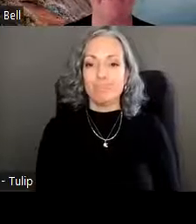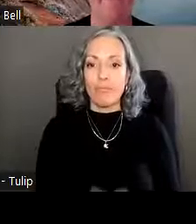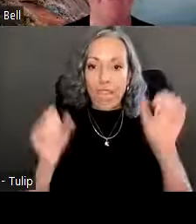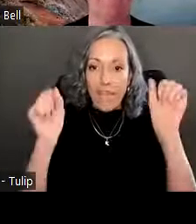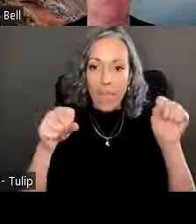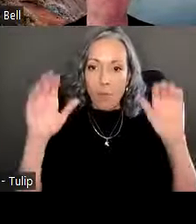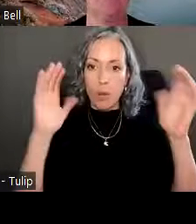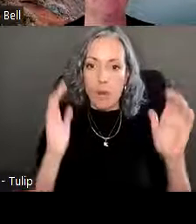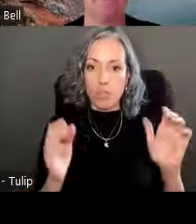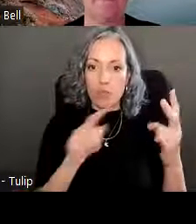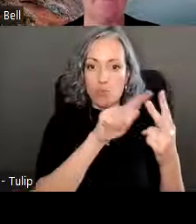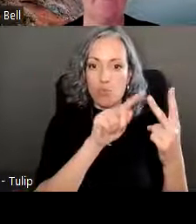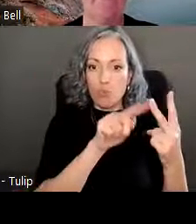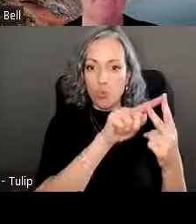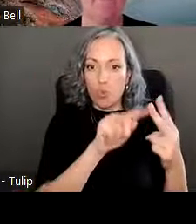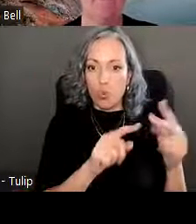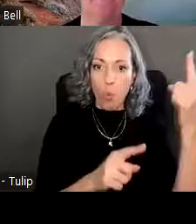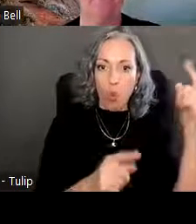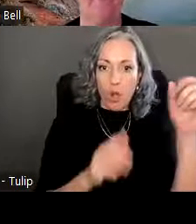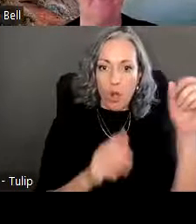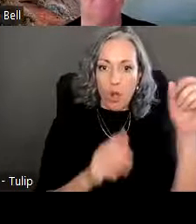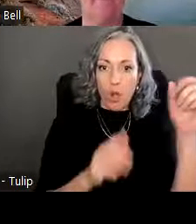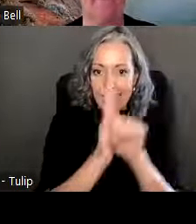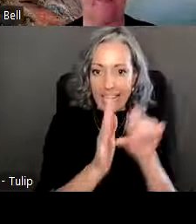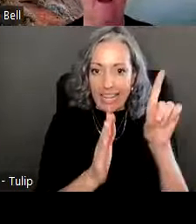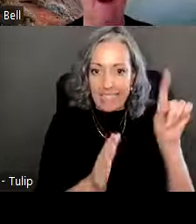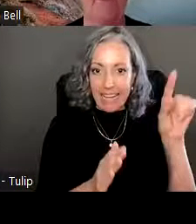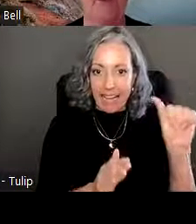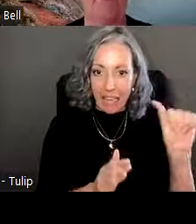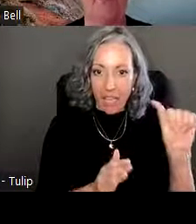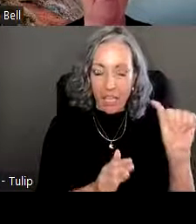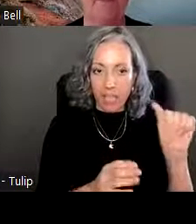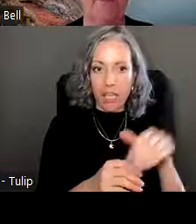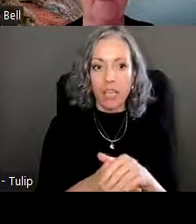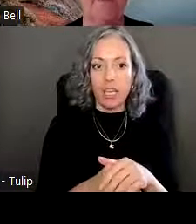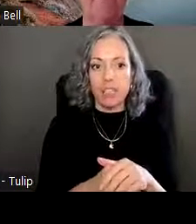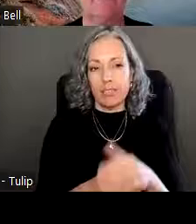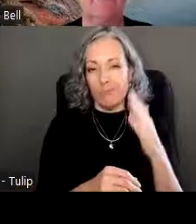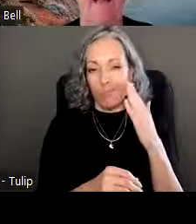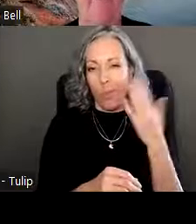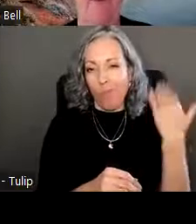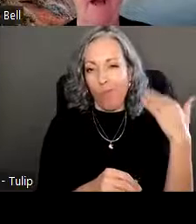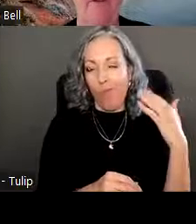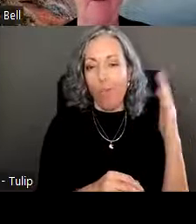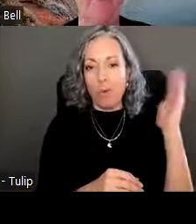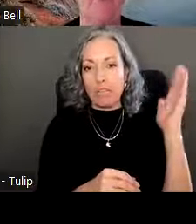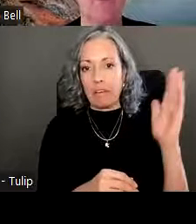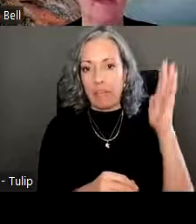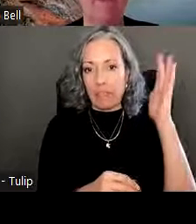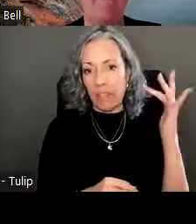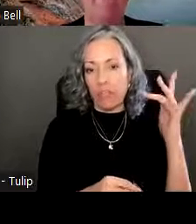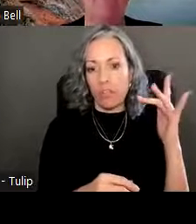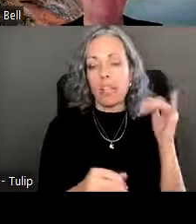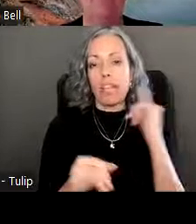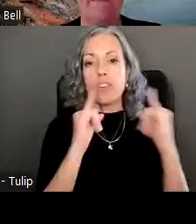two databases. One was a state database, a lot like the BRIFIS data that Dr. Chi presented. This is the California Health Interview